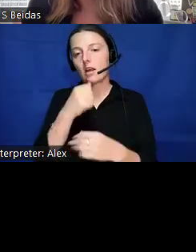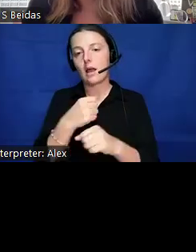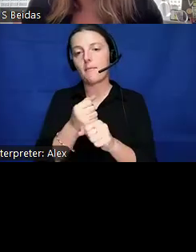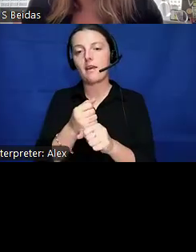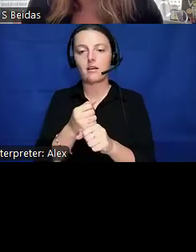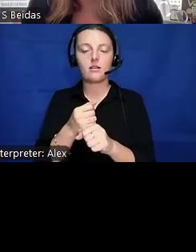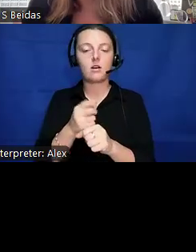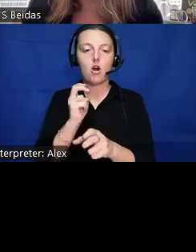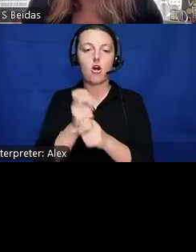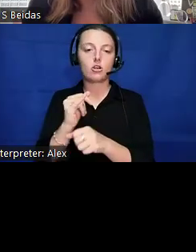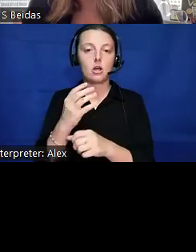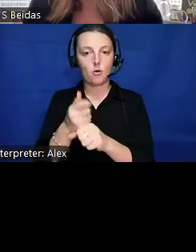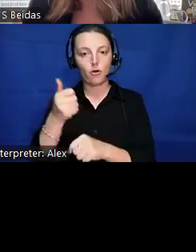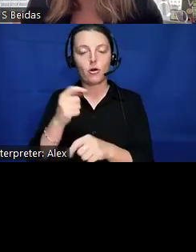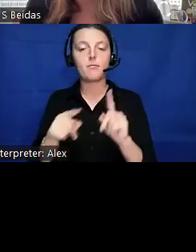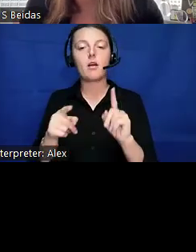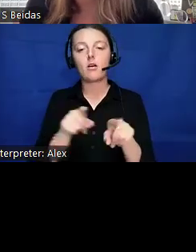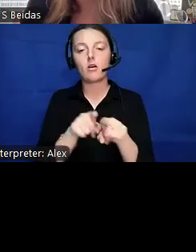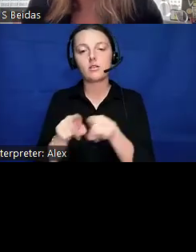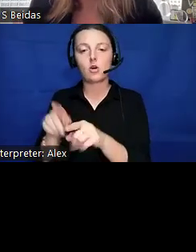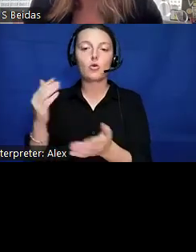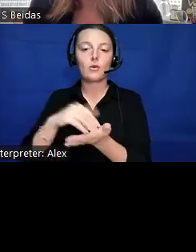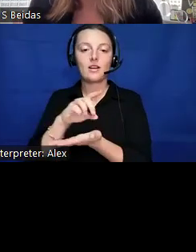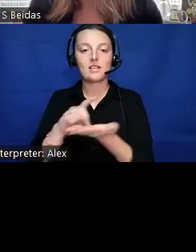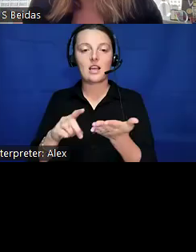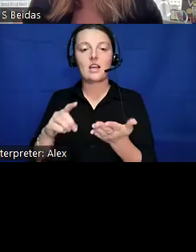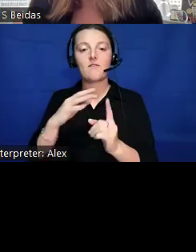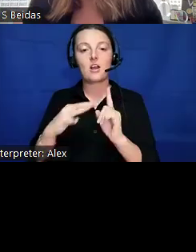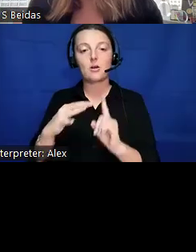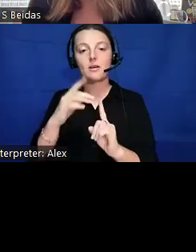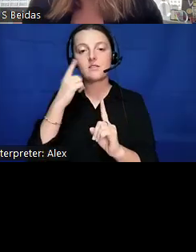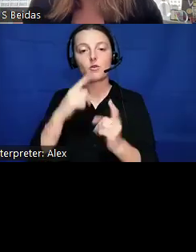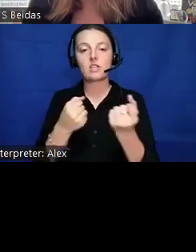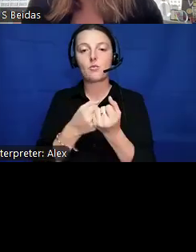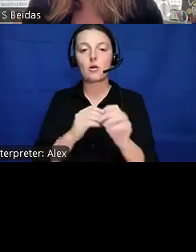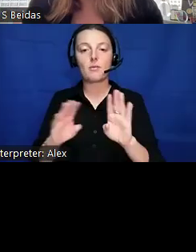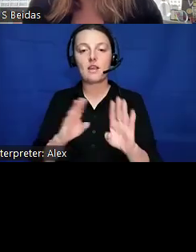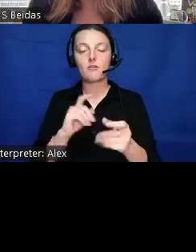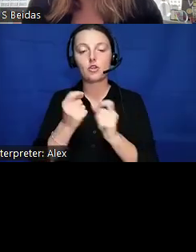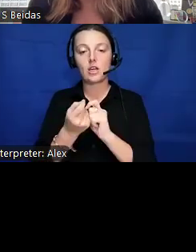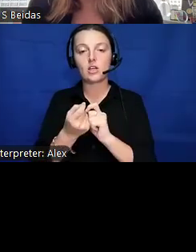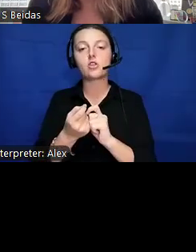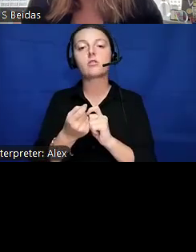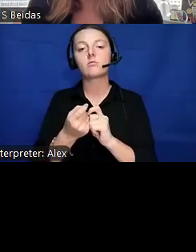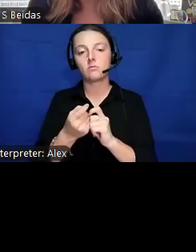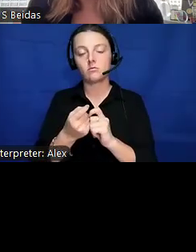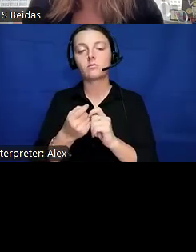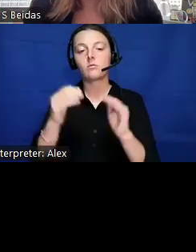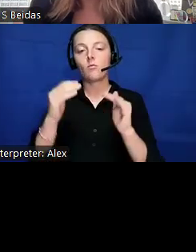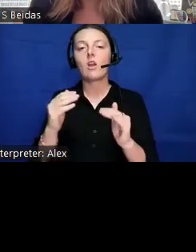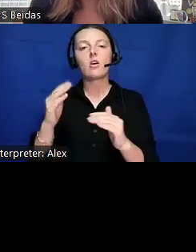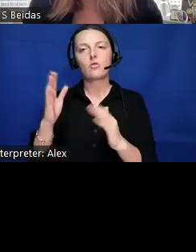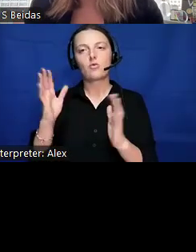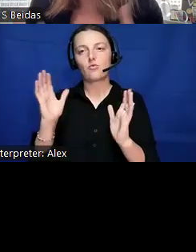redesign environments to support behavior change to make it easier for people to do the right thing, rather than my earlier observation that at times